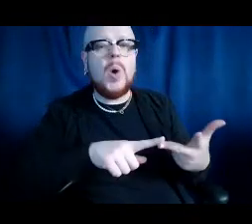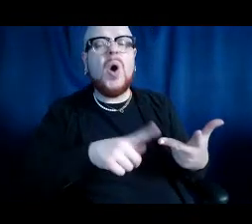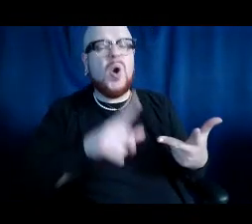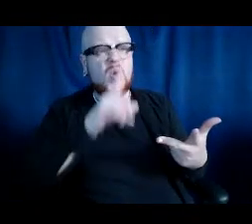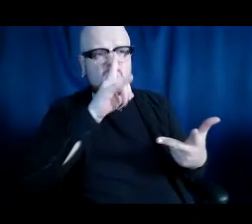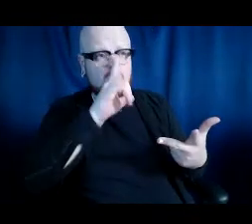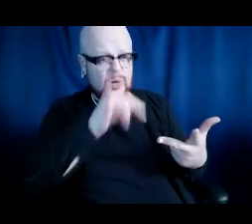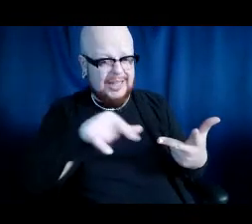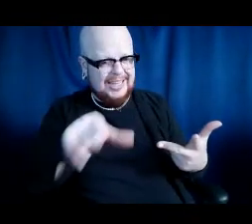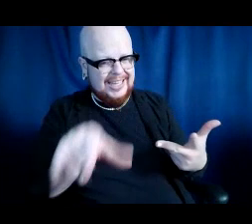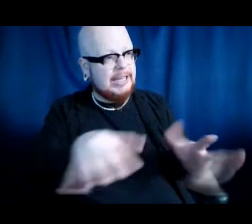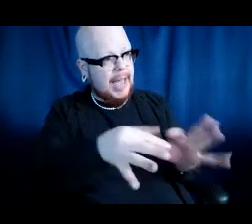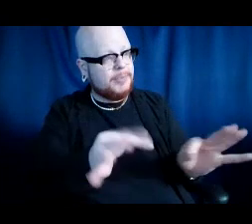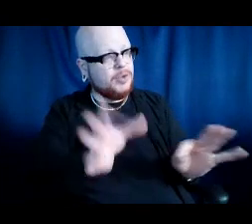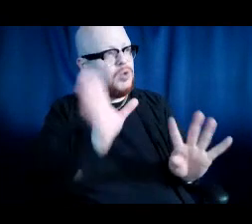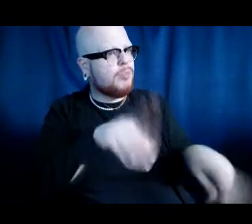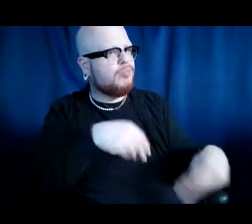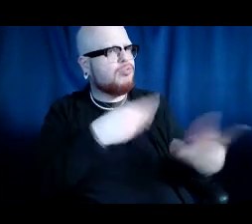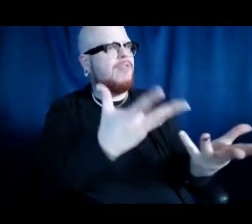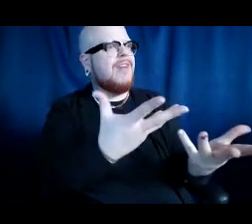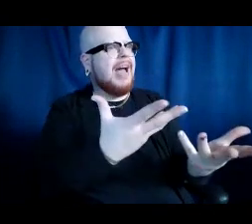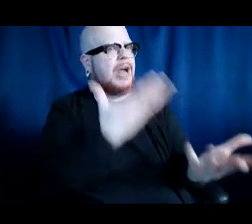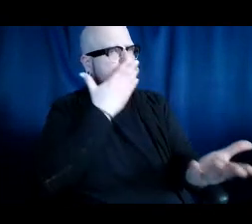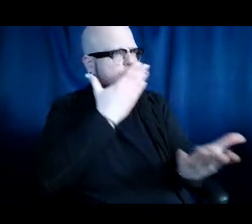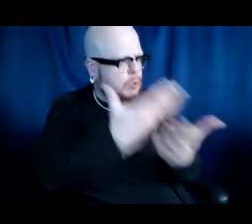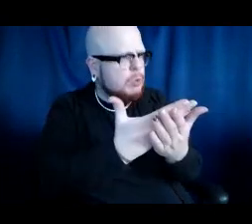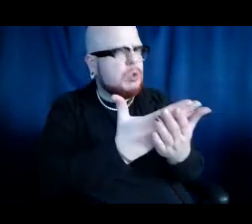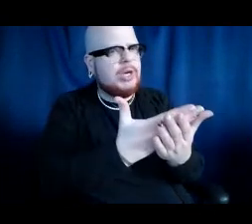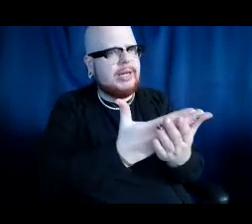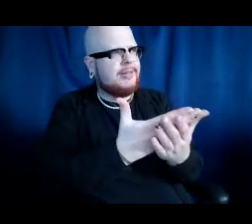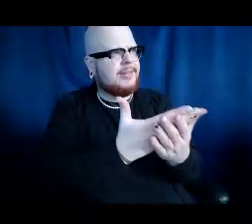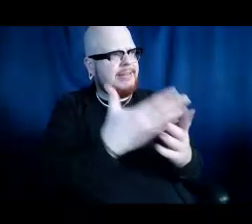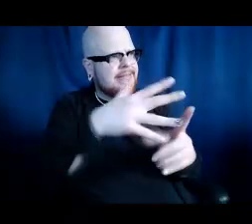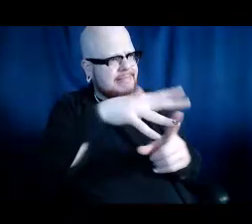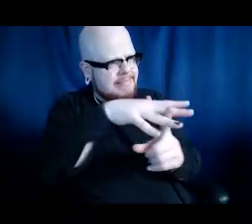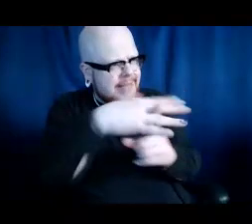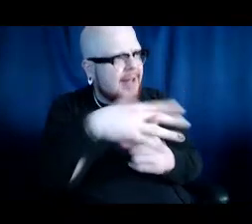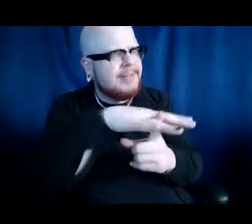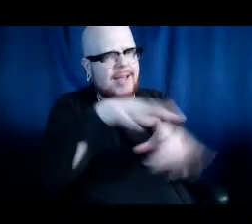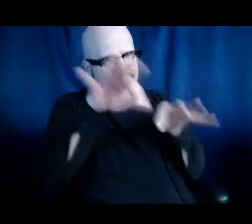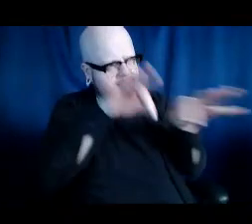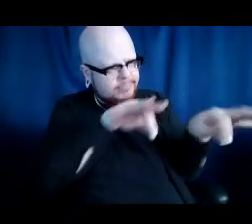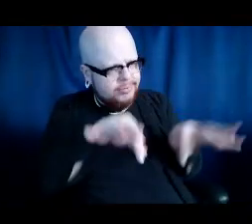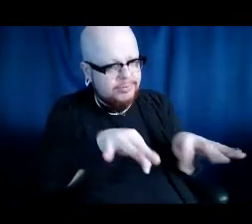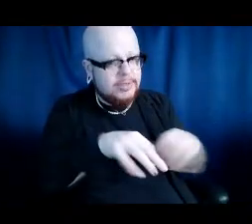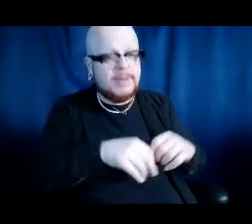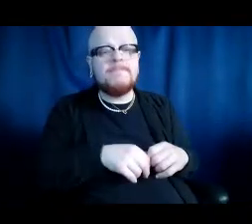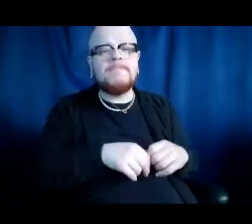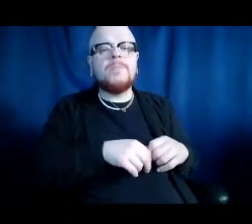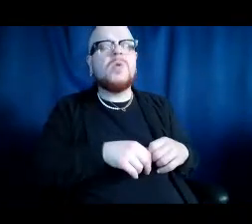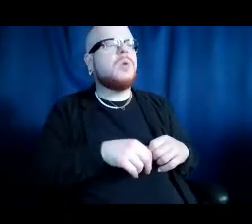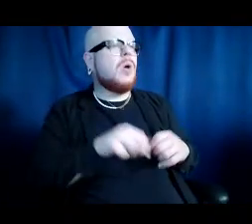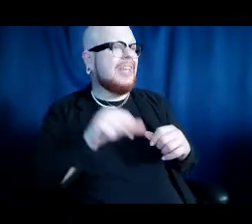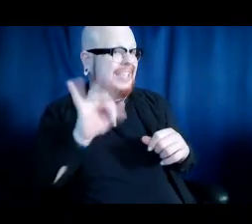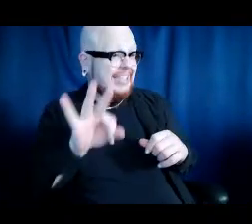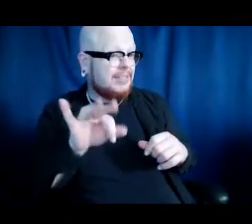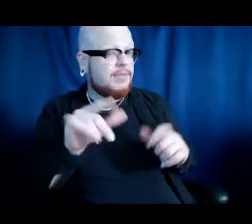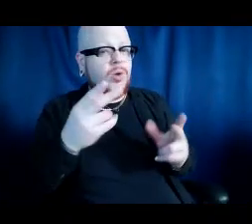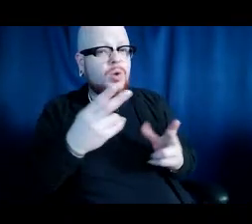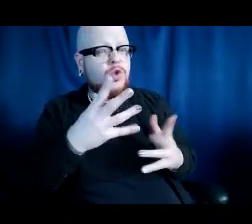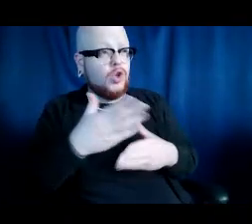the audio. They help when preparing transcripts to share content of audio materials, such as